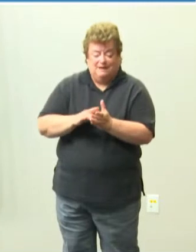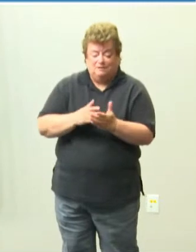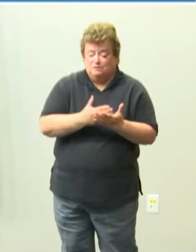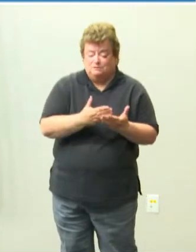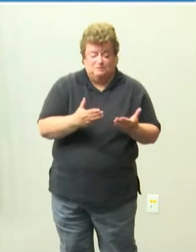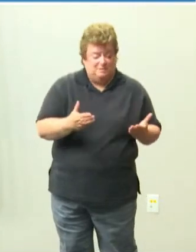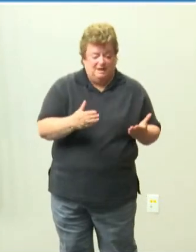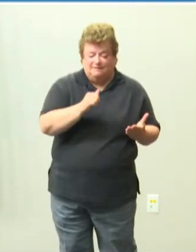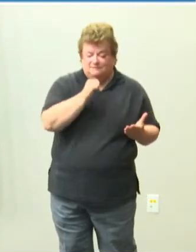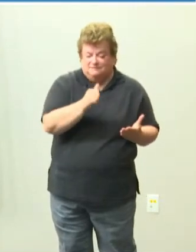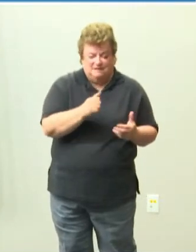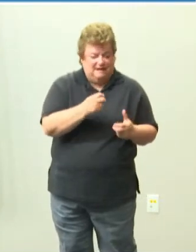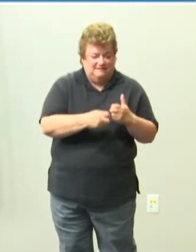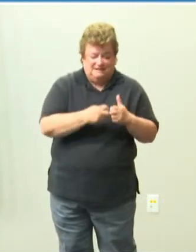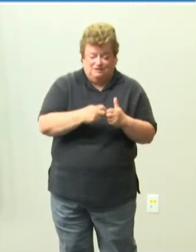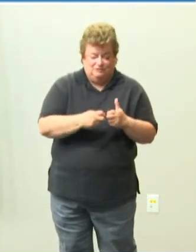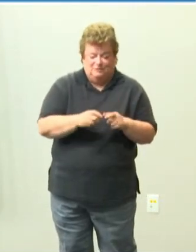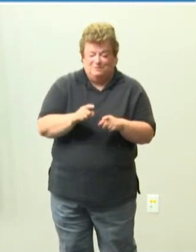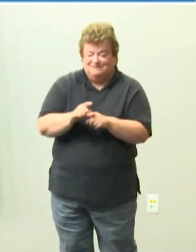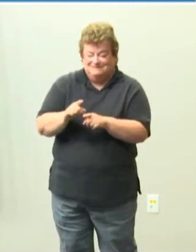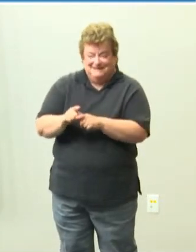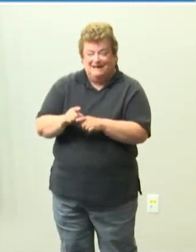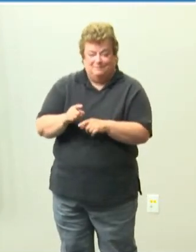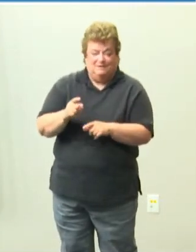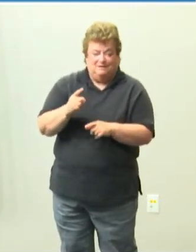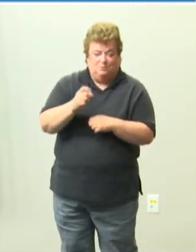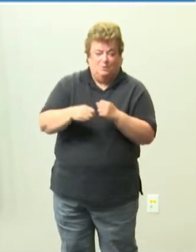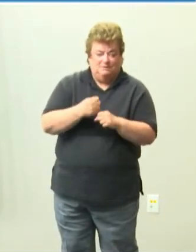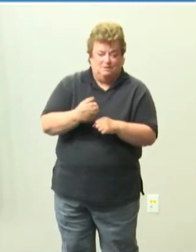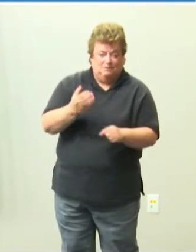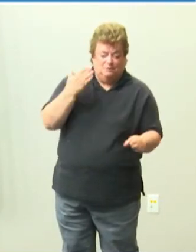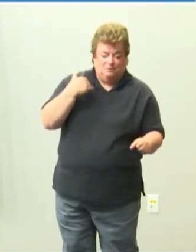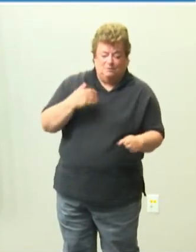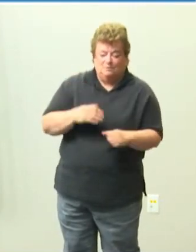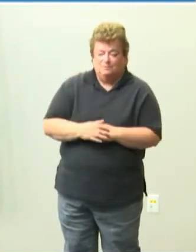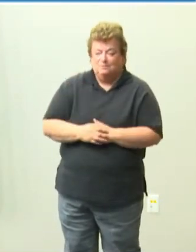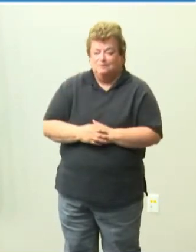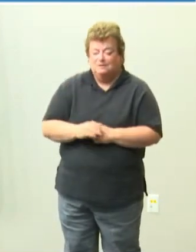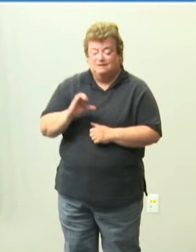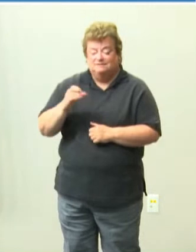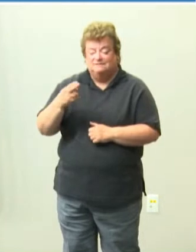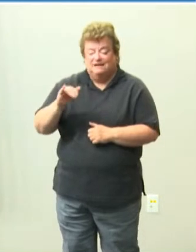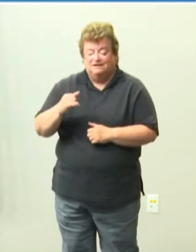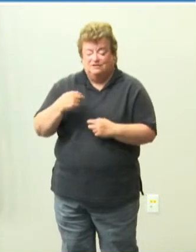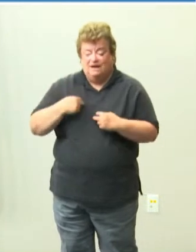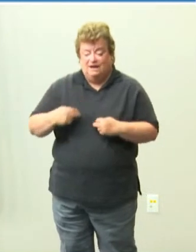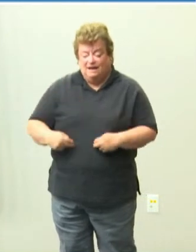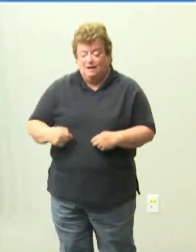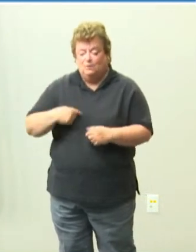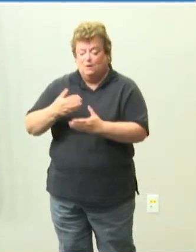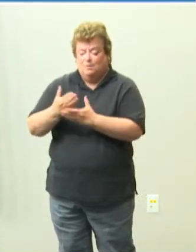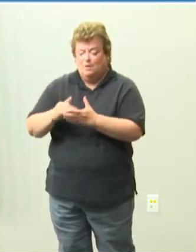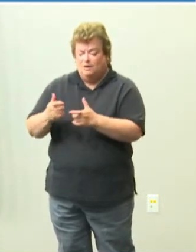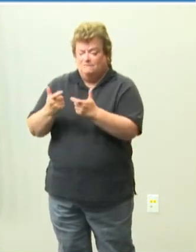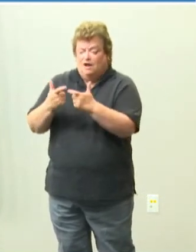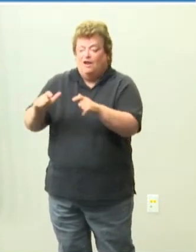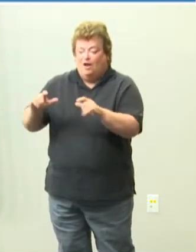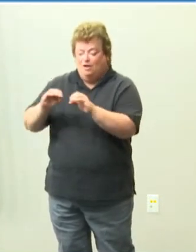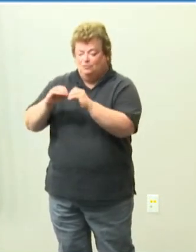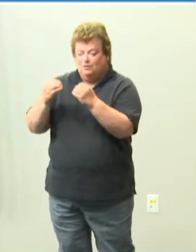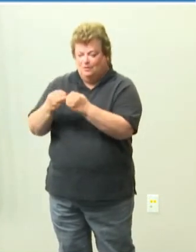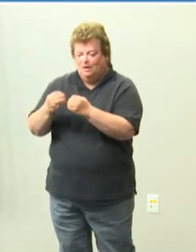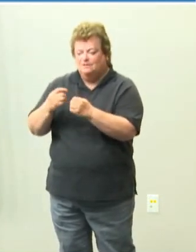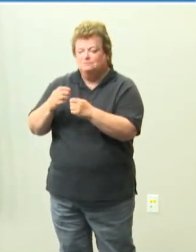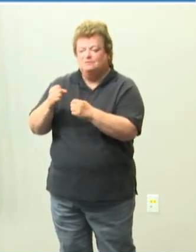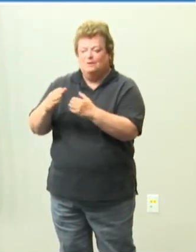issue that they were in our country a year ago. And of course, at CHI Health, we're part of a large organization and have